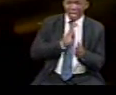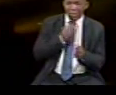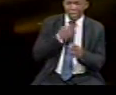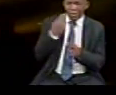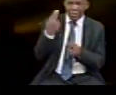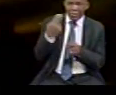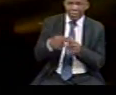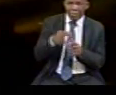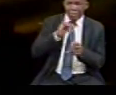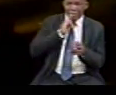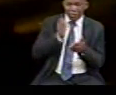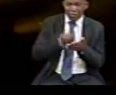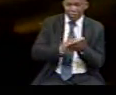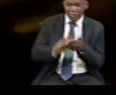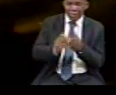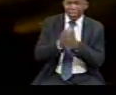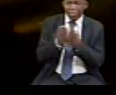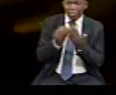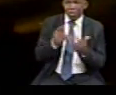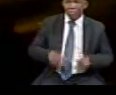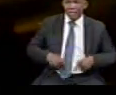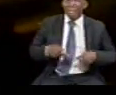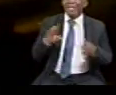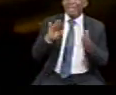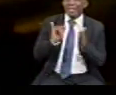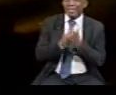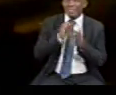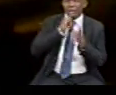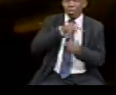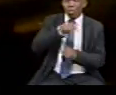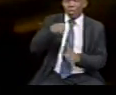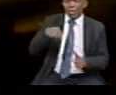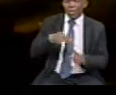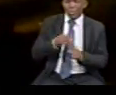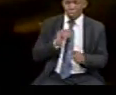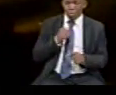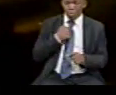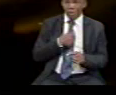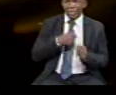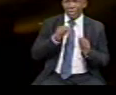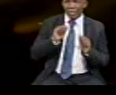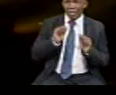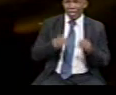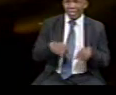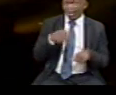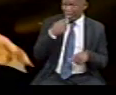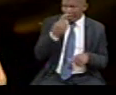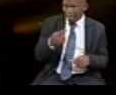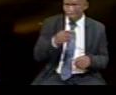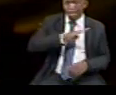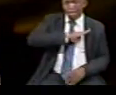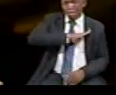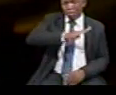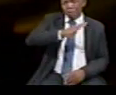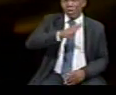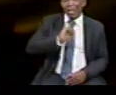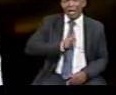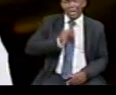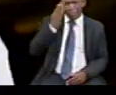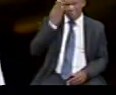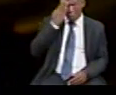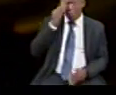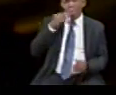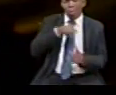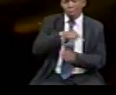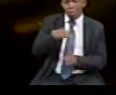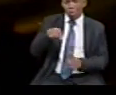say definitely, when he comes as promised, I'm going to be with him. He said, I go to prepare a place for you. And when I go, I will come